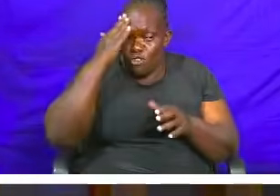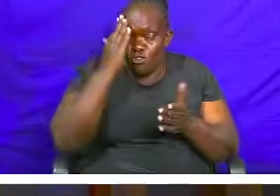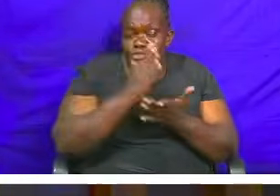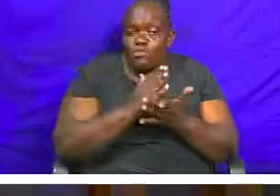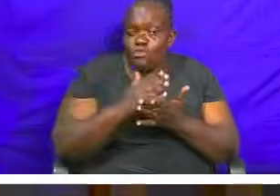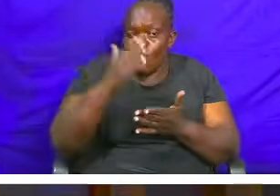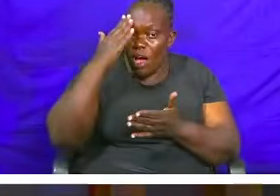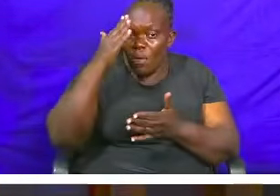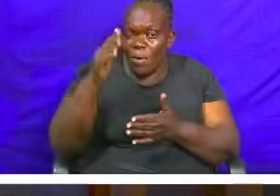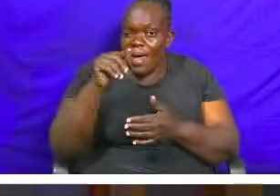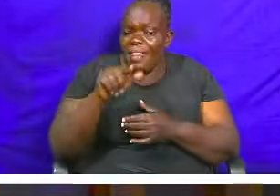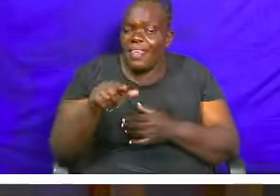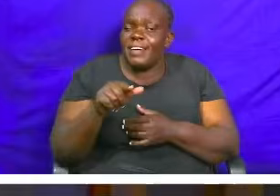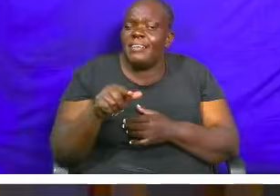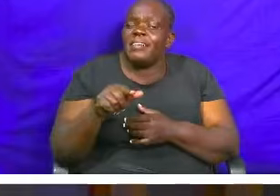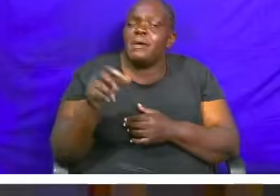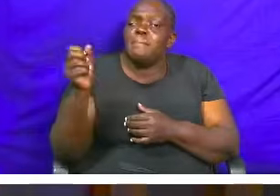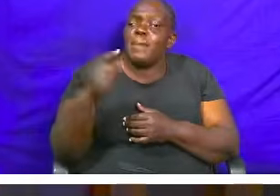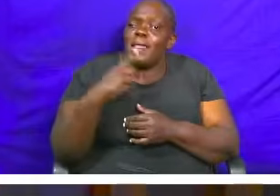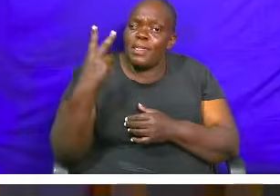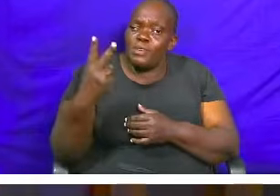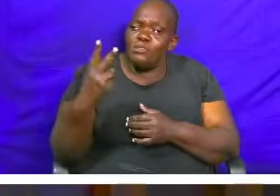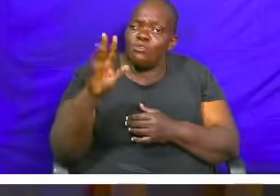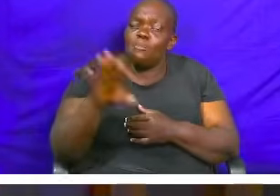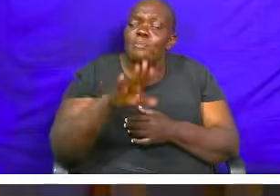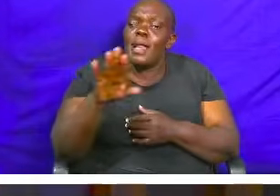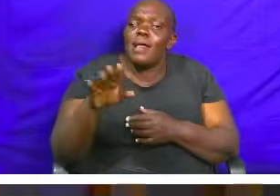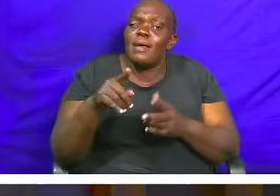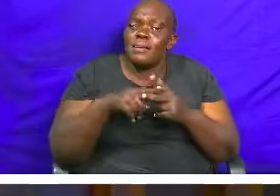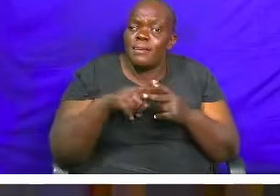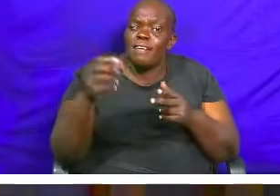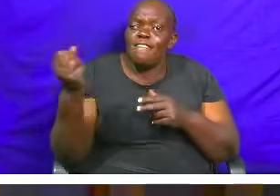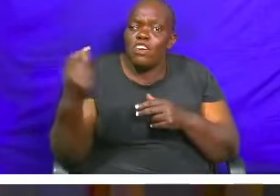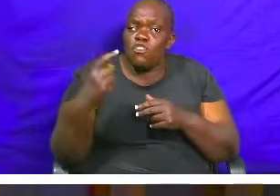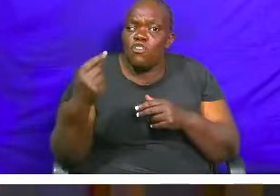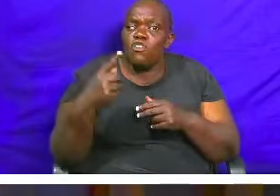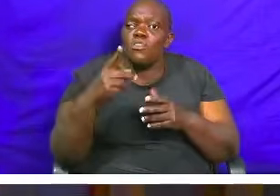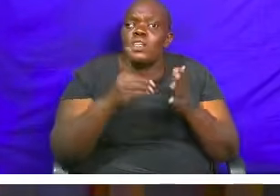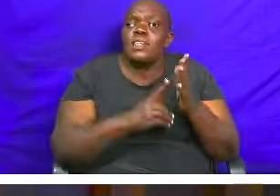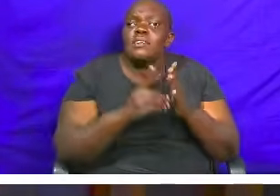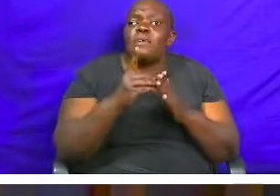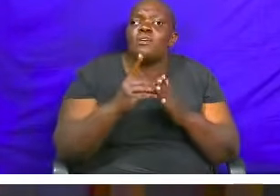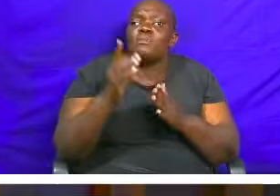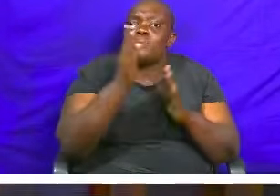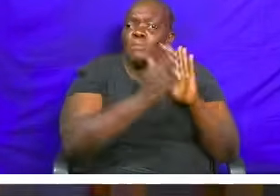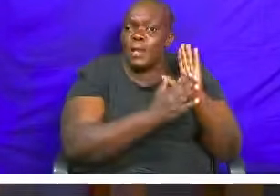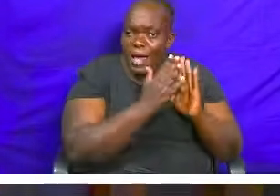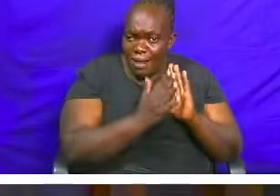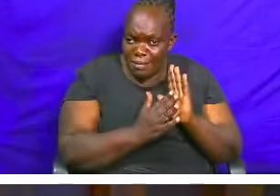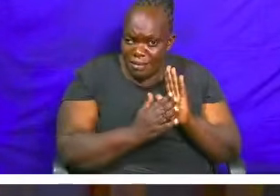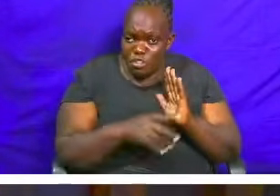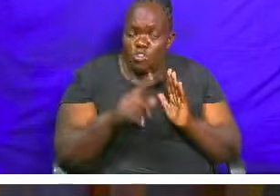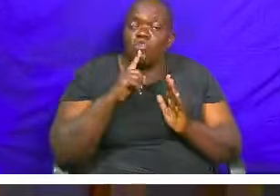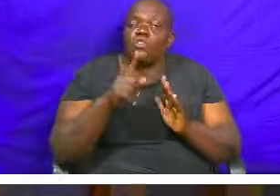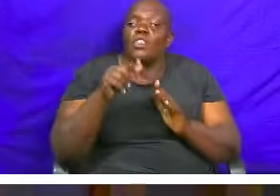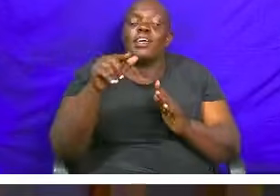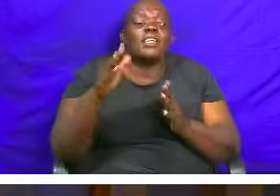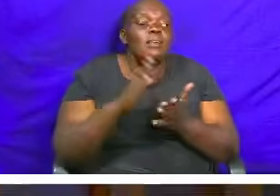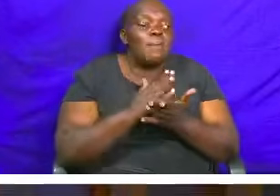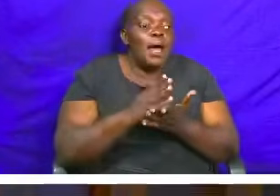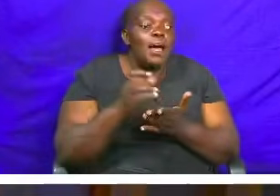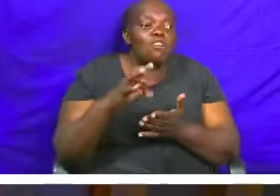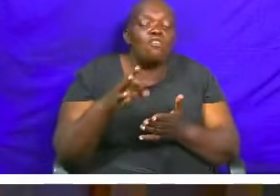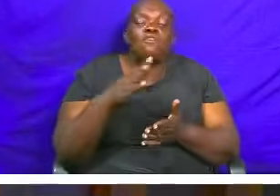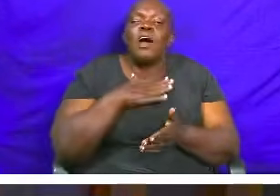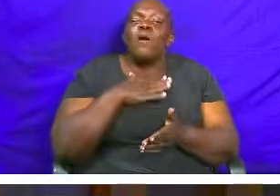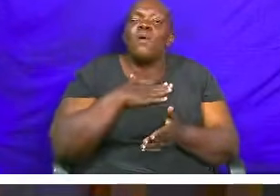that recently in February, Parliament ratified the field development plan for the South Lokichar Basin. So that is part of our job. But you can